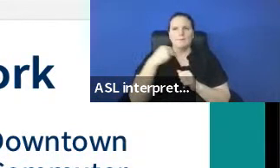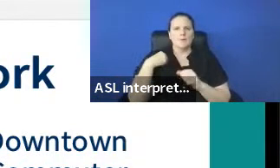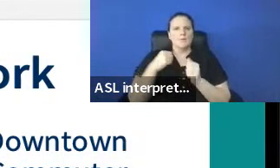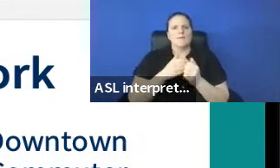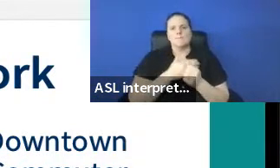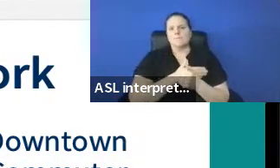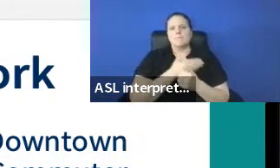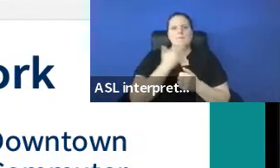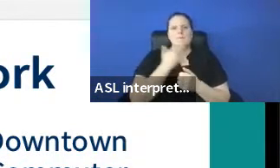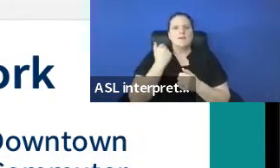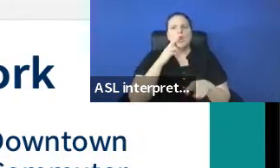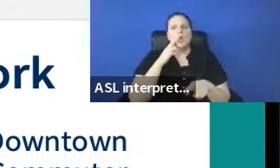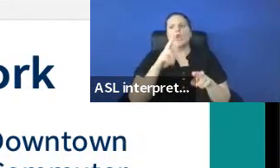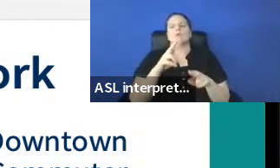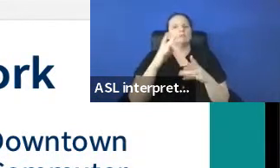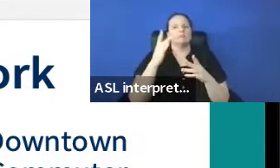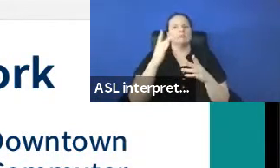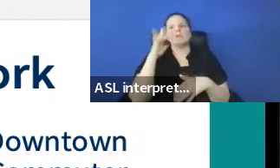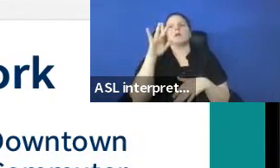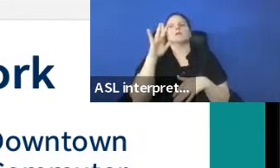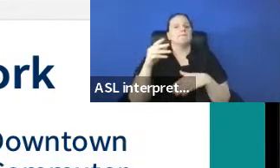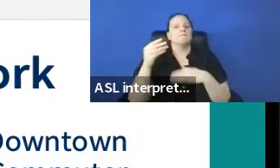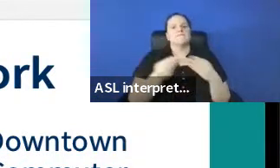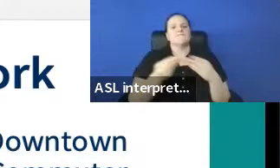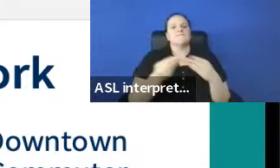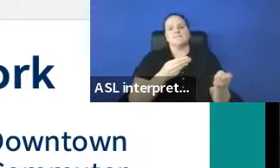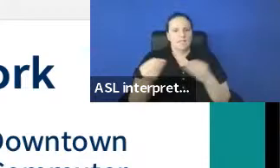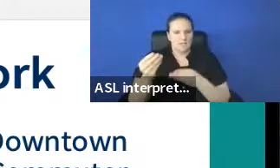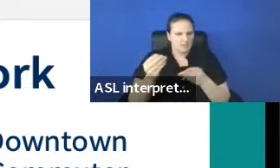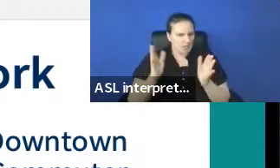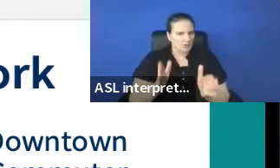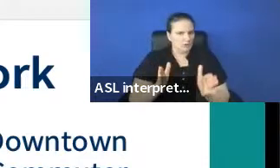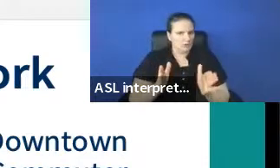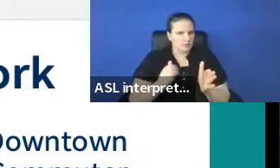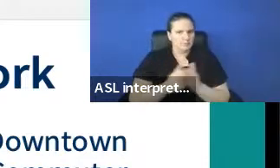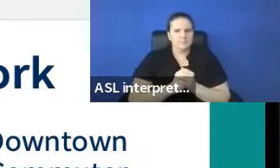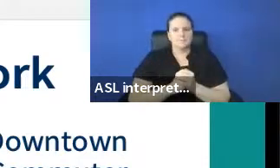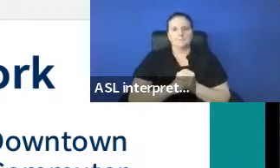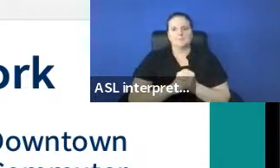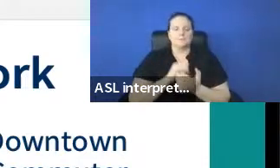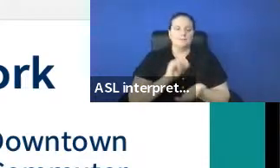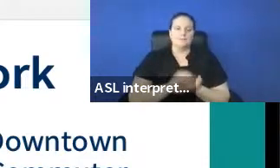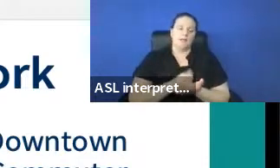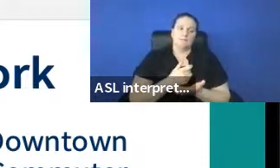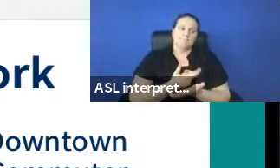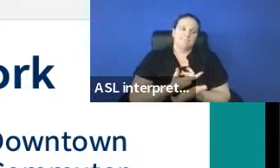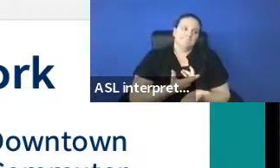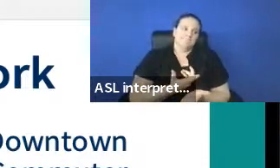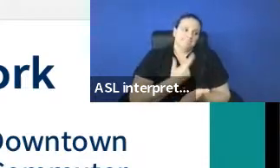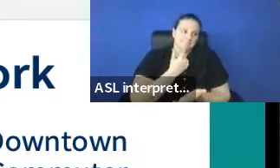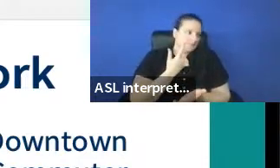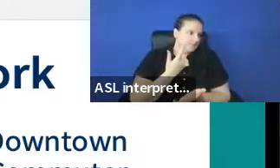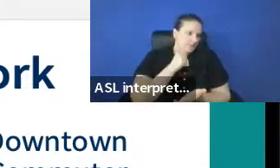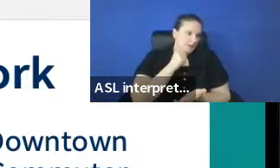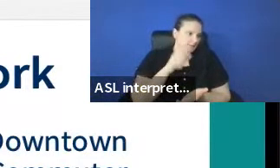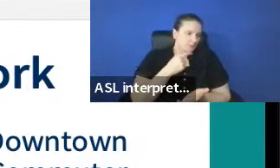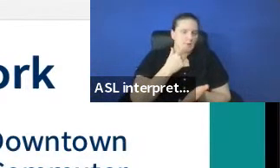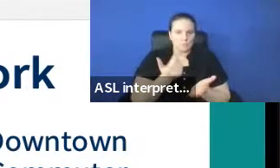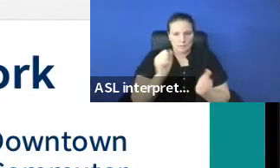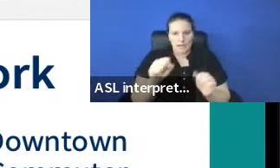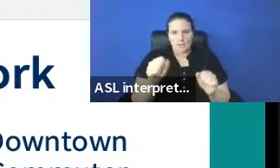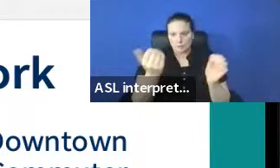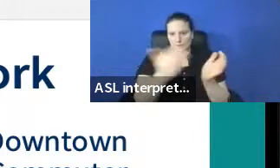most intelligent facilitator. I think that goes without saying, but bears repeating.